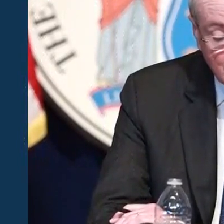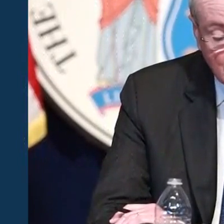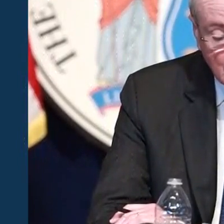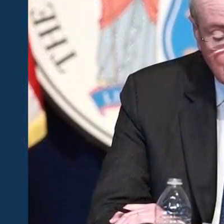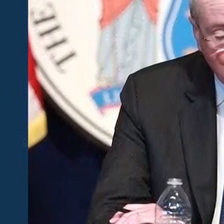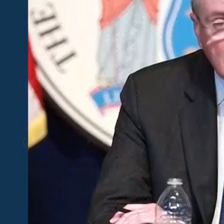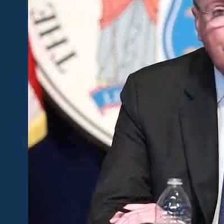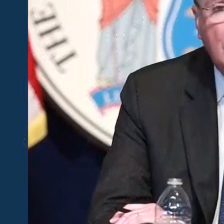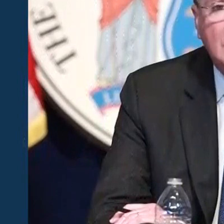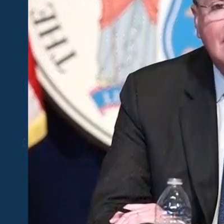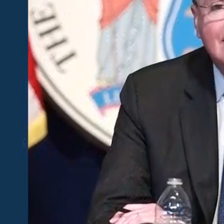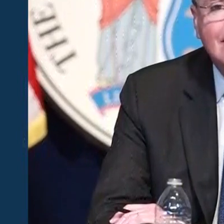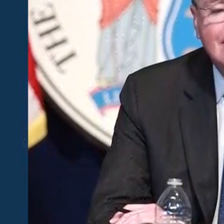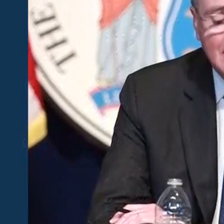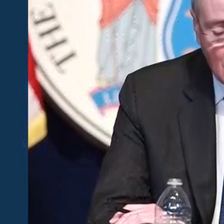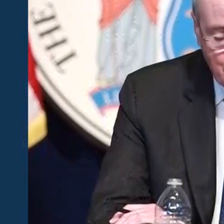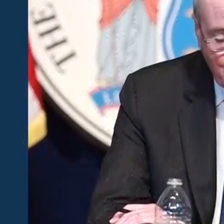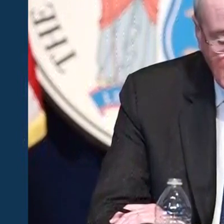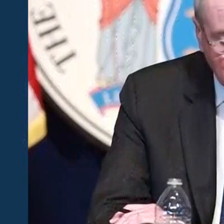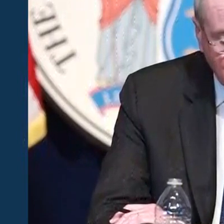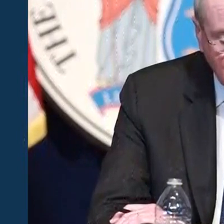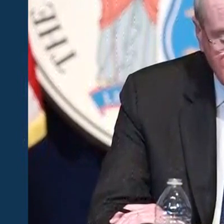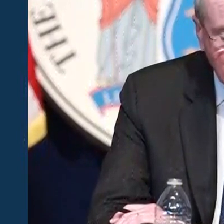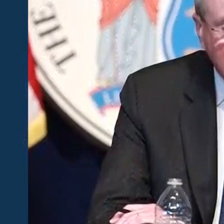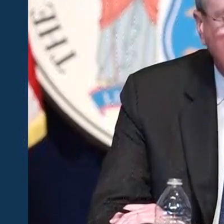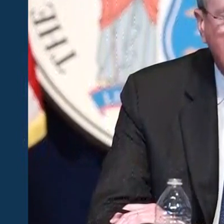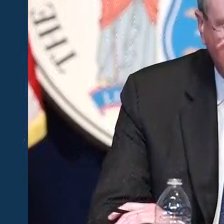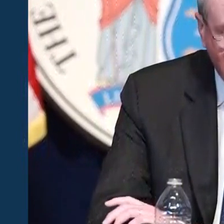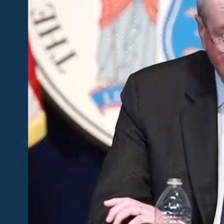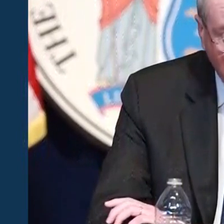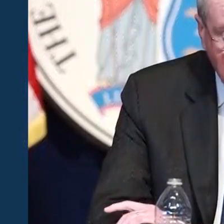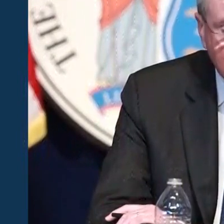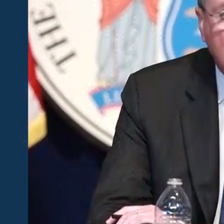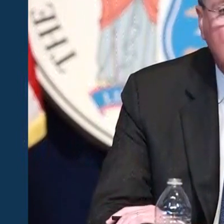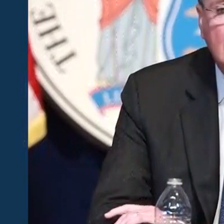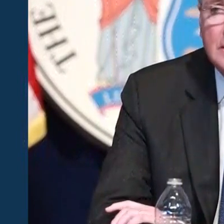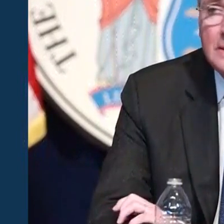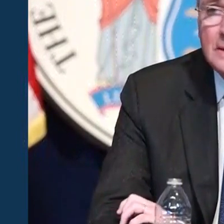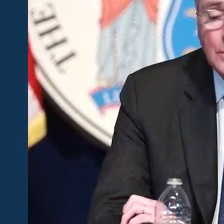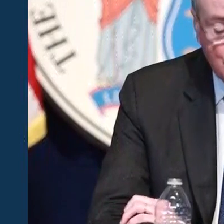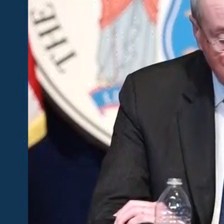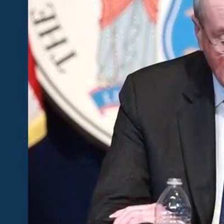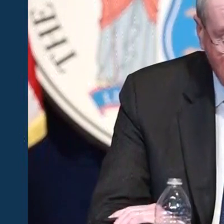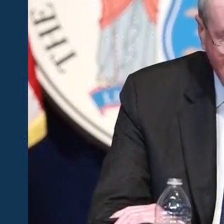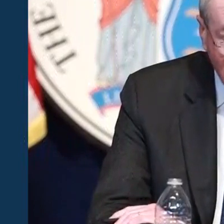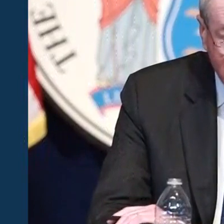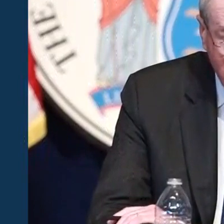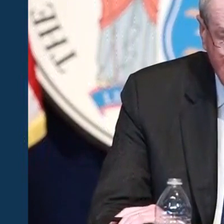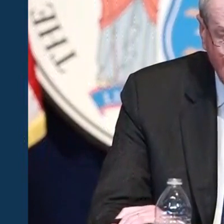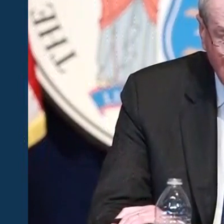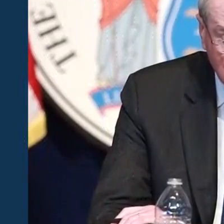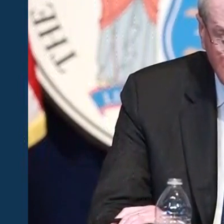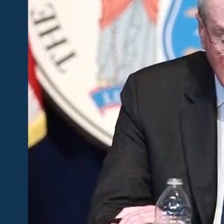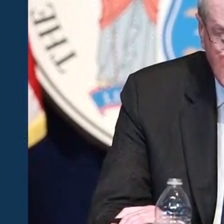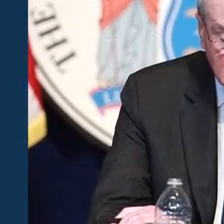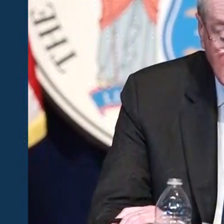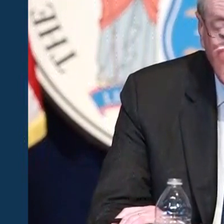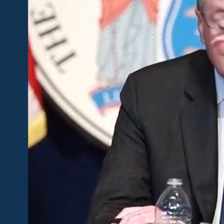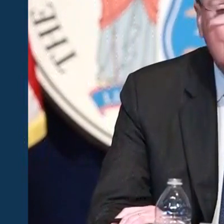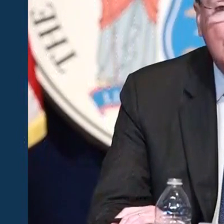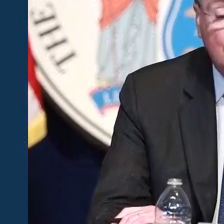his community with great pride. Our prayers and deepest thoughts are with his wife, Christina, with whom I had the honor of speaking earlier